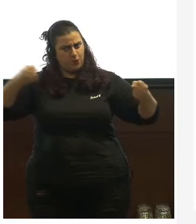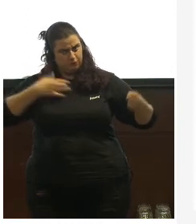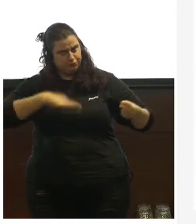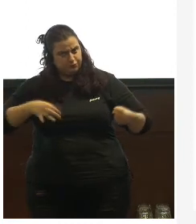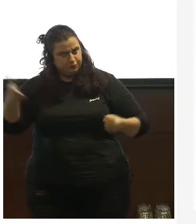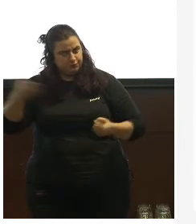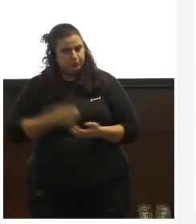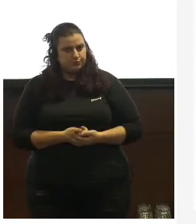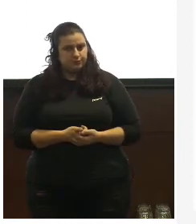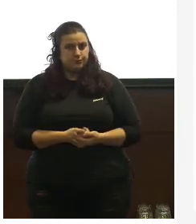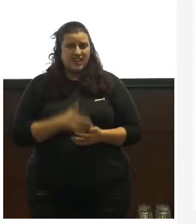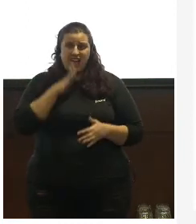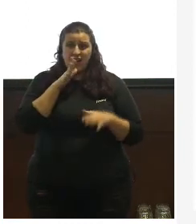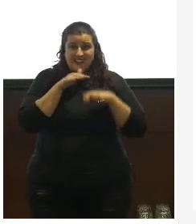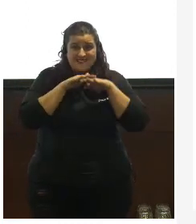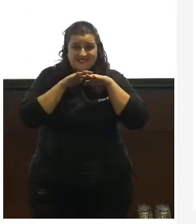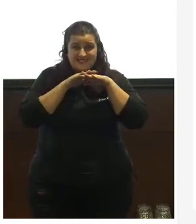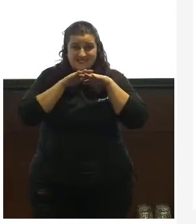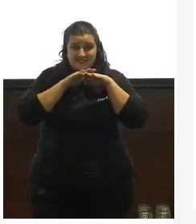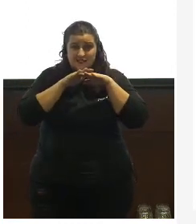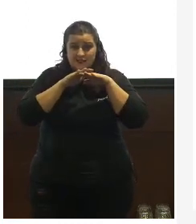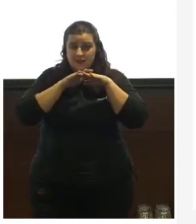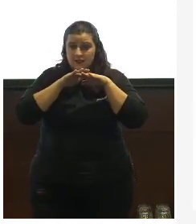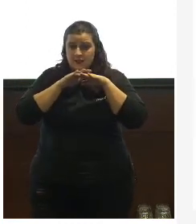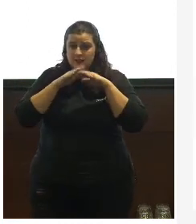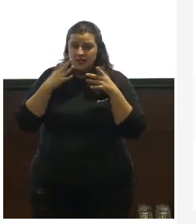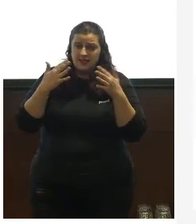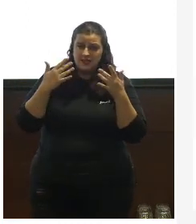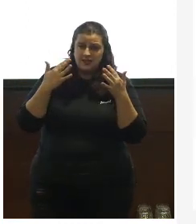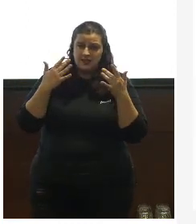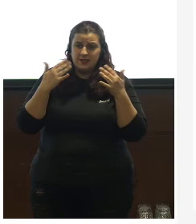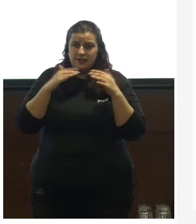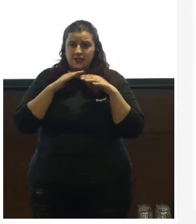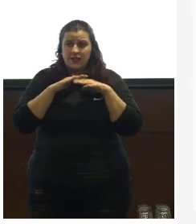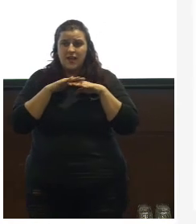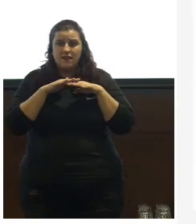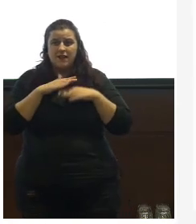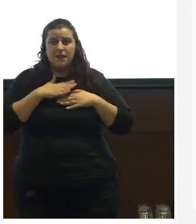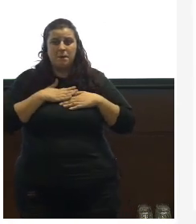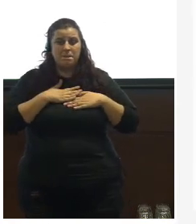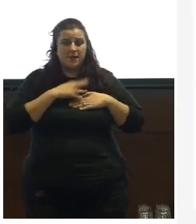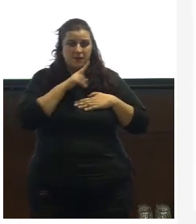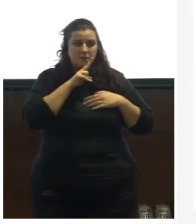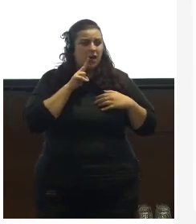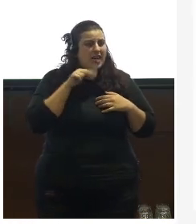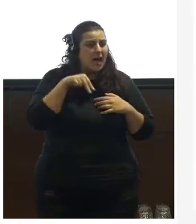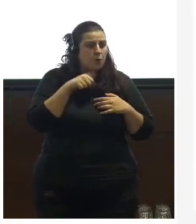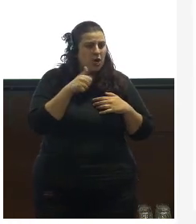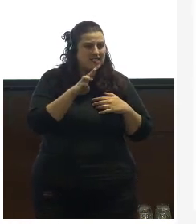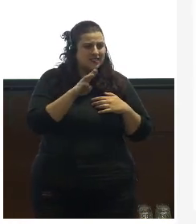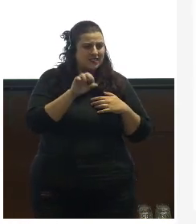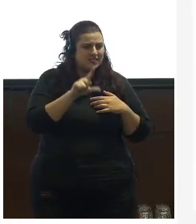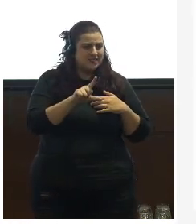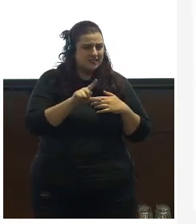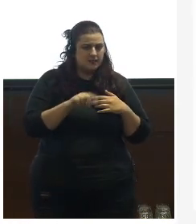promised. This is my mother. She is the soul and heart of our tour operator. She should be here,